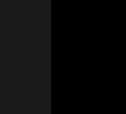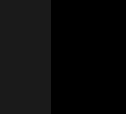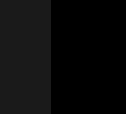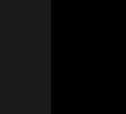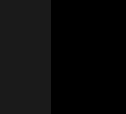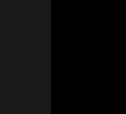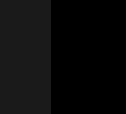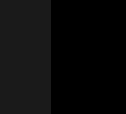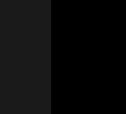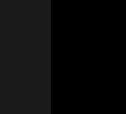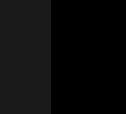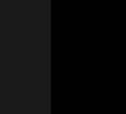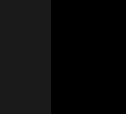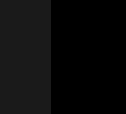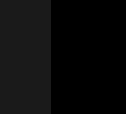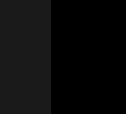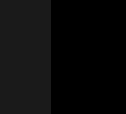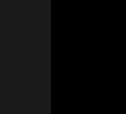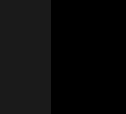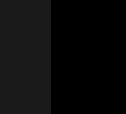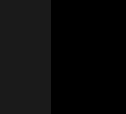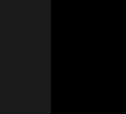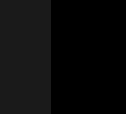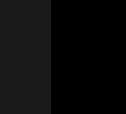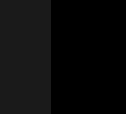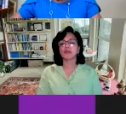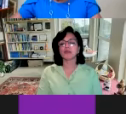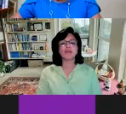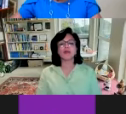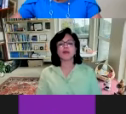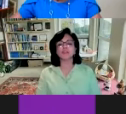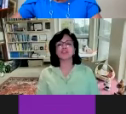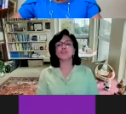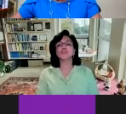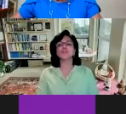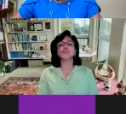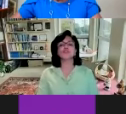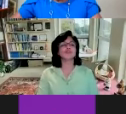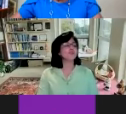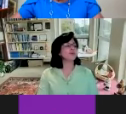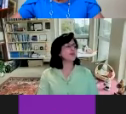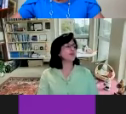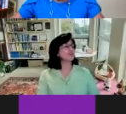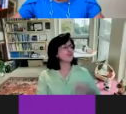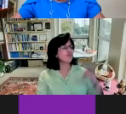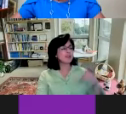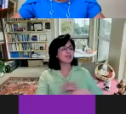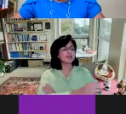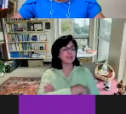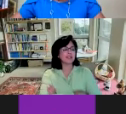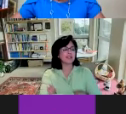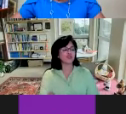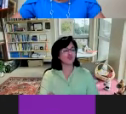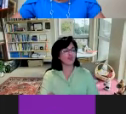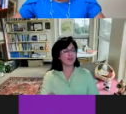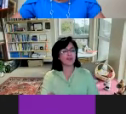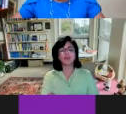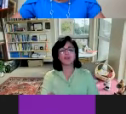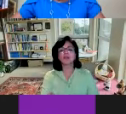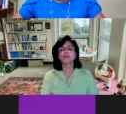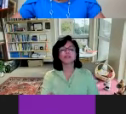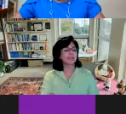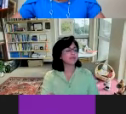you, let me share my screen again so you can see the case story again. What I'd asked you to do was to read this case